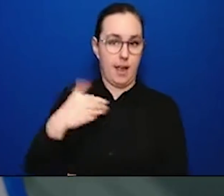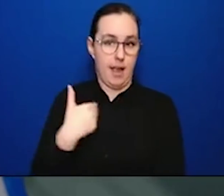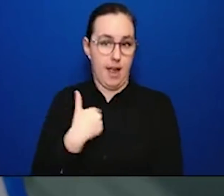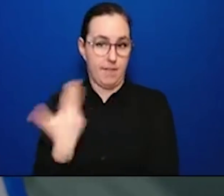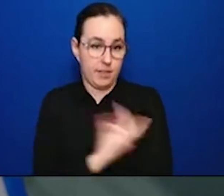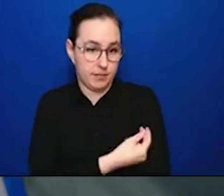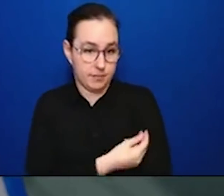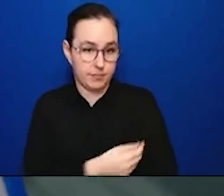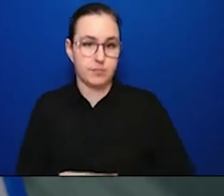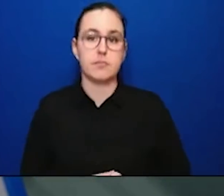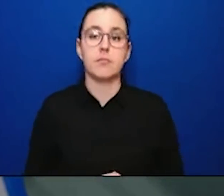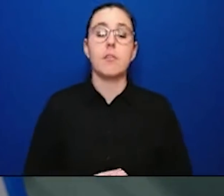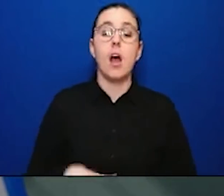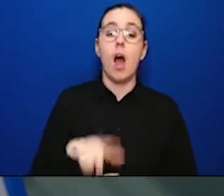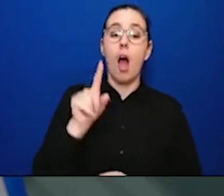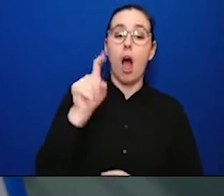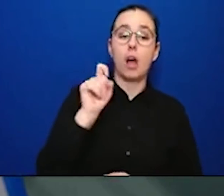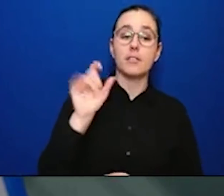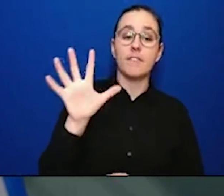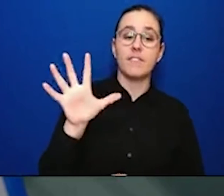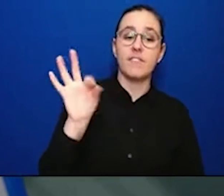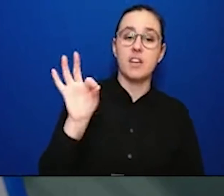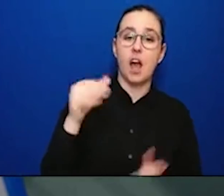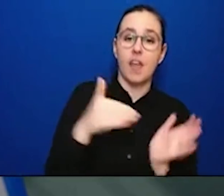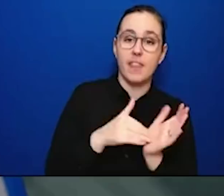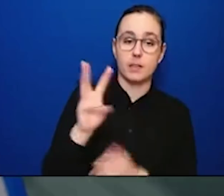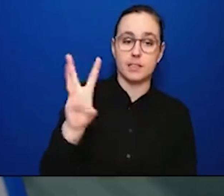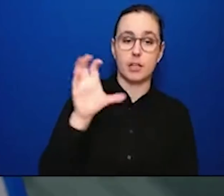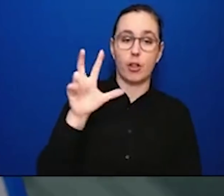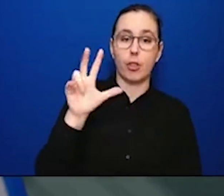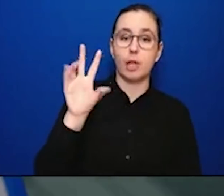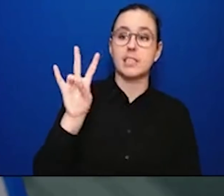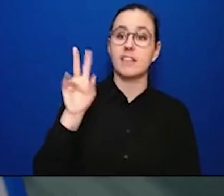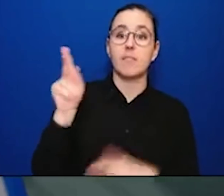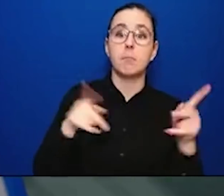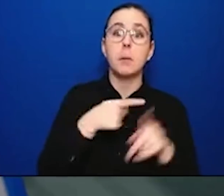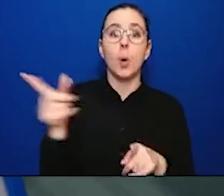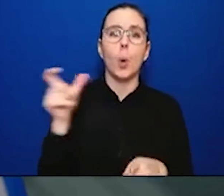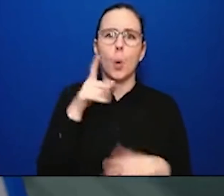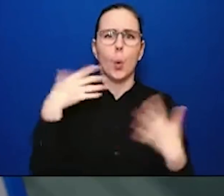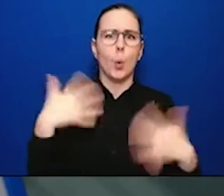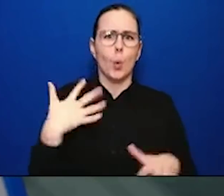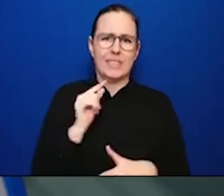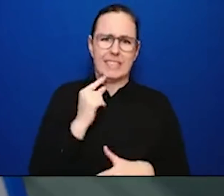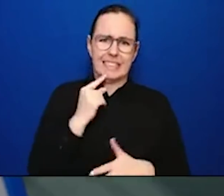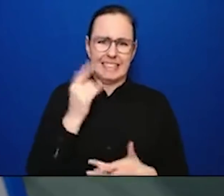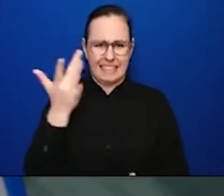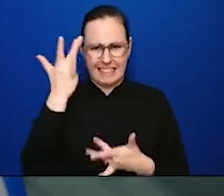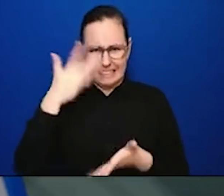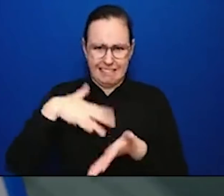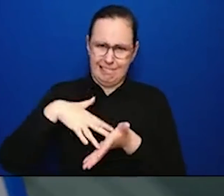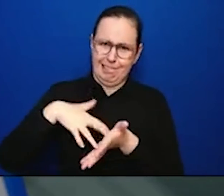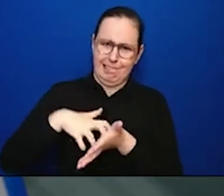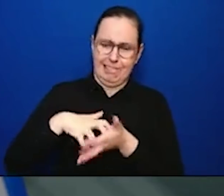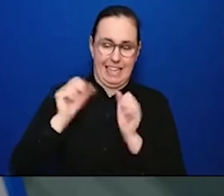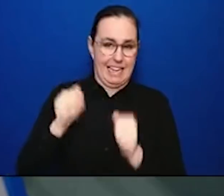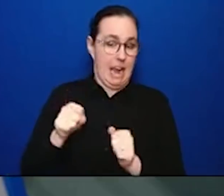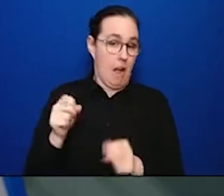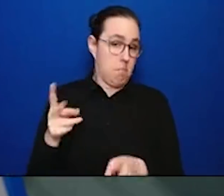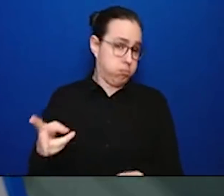159,637 people who are clinically extremely vulnerable. Since New Year's Eve, December 31st, we've invited